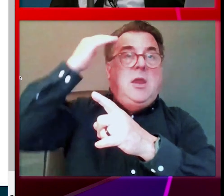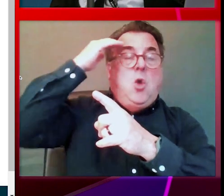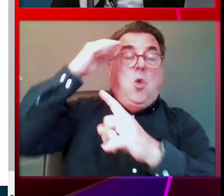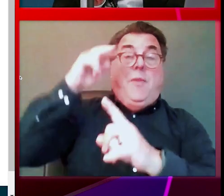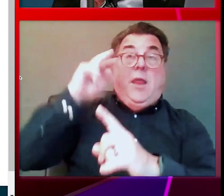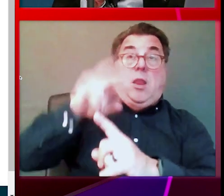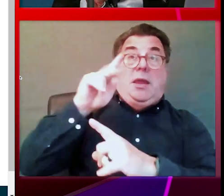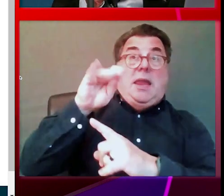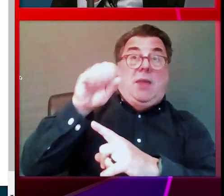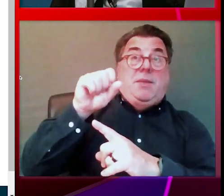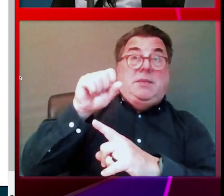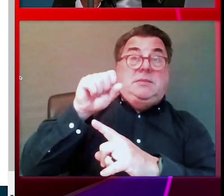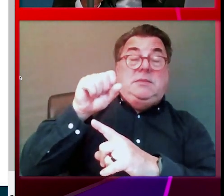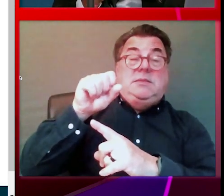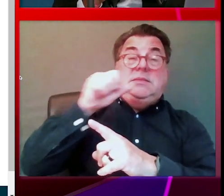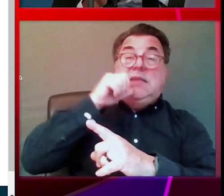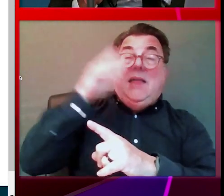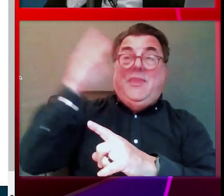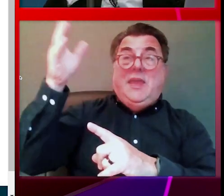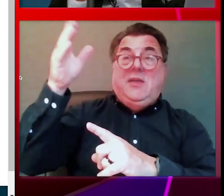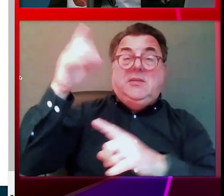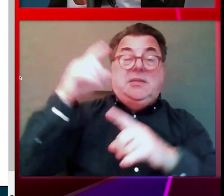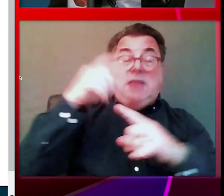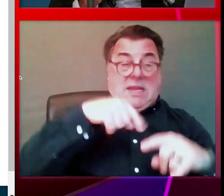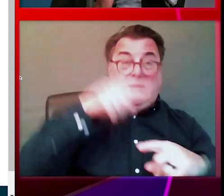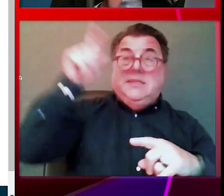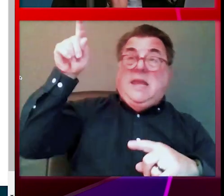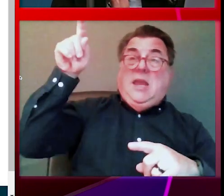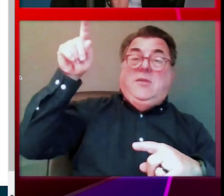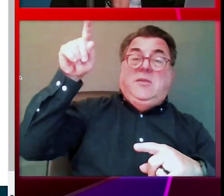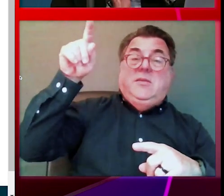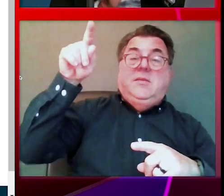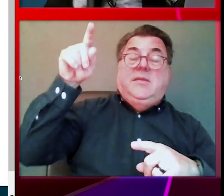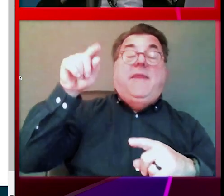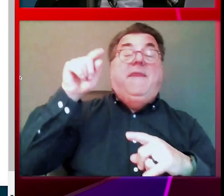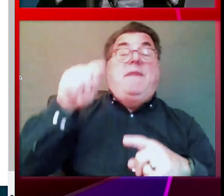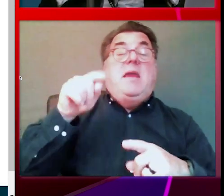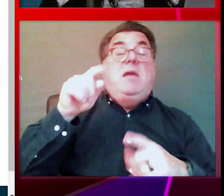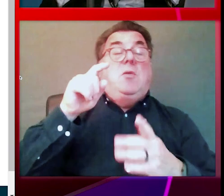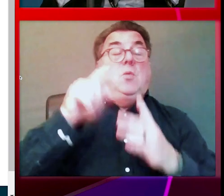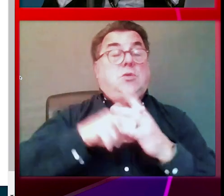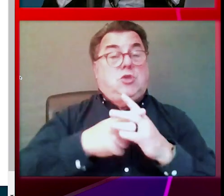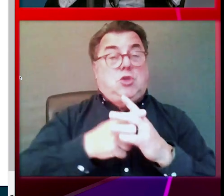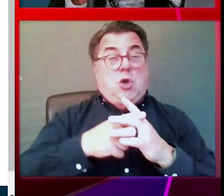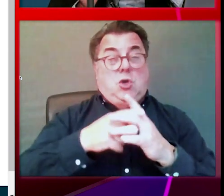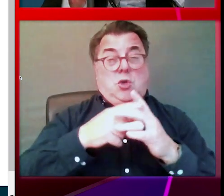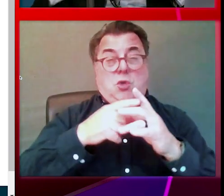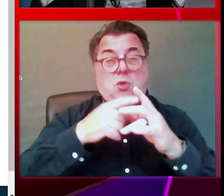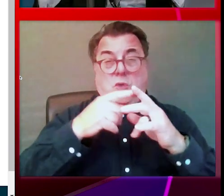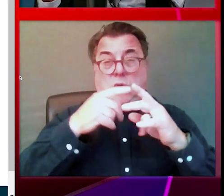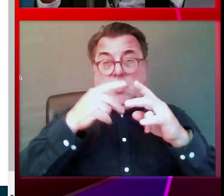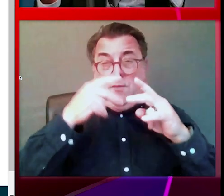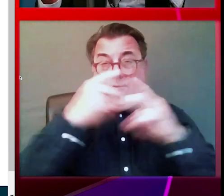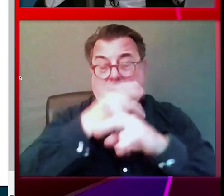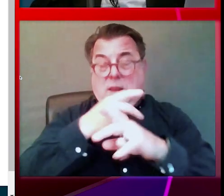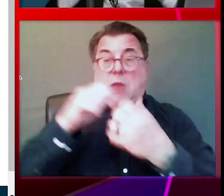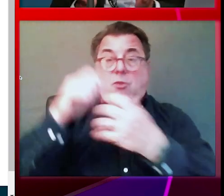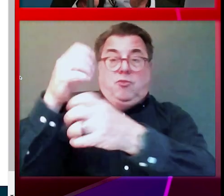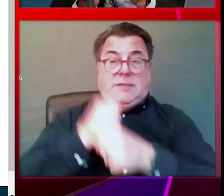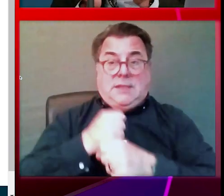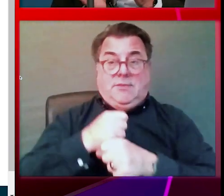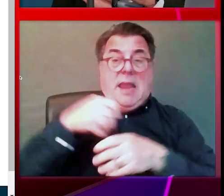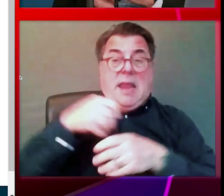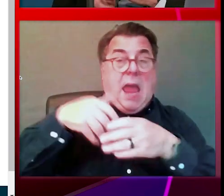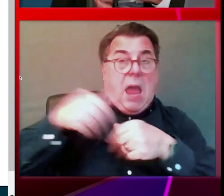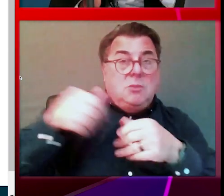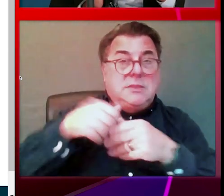that it's not here, it's somewhere outside. Right. And this is where it's going to start calling the XKS proxy outside of the customer, outside of the